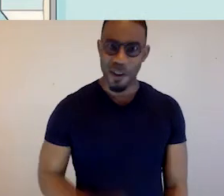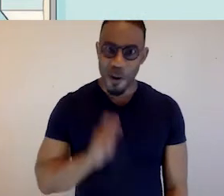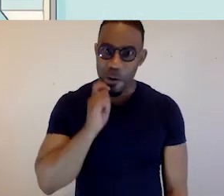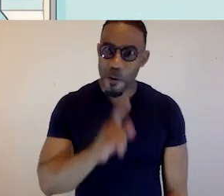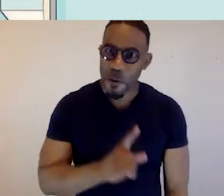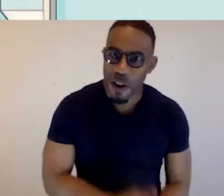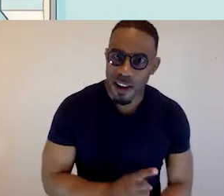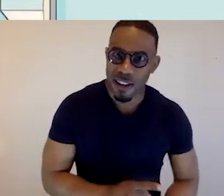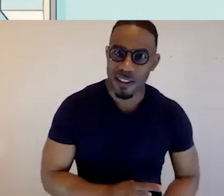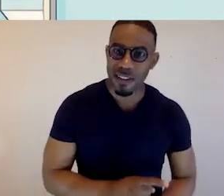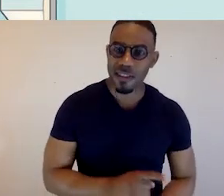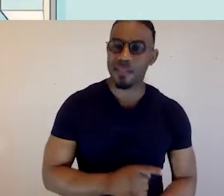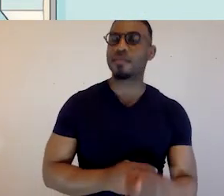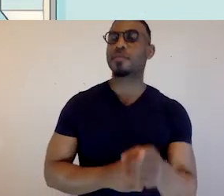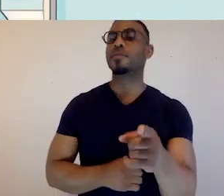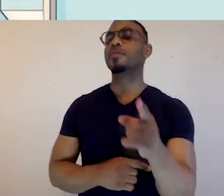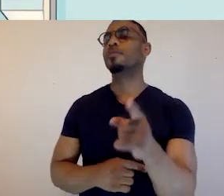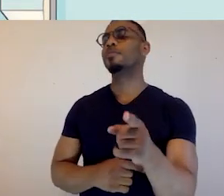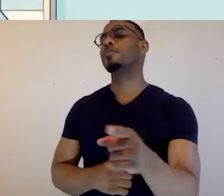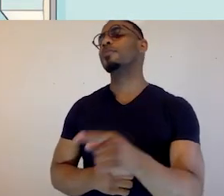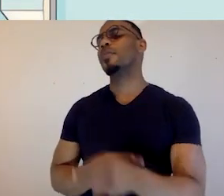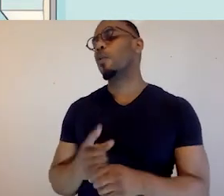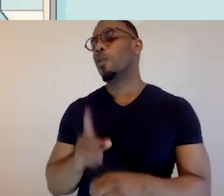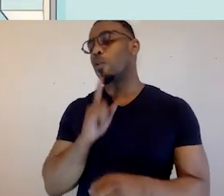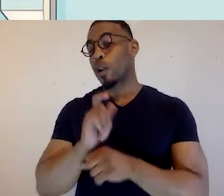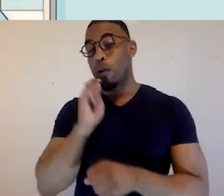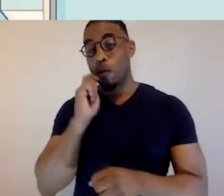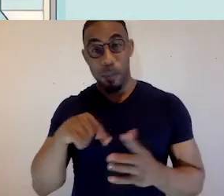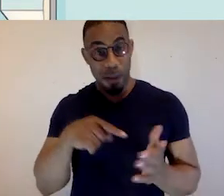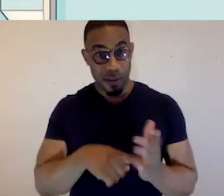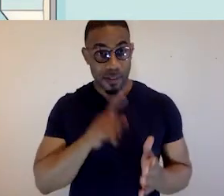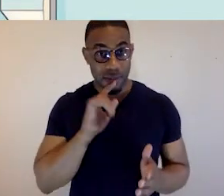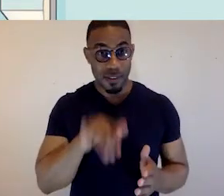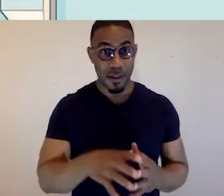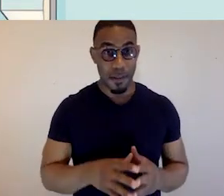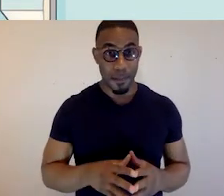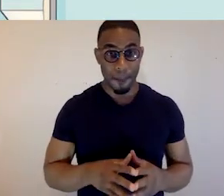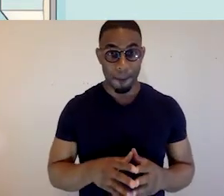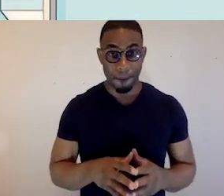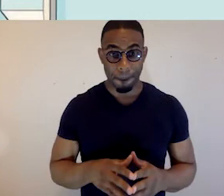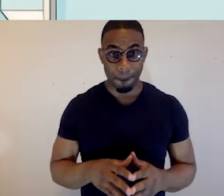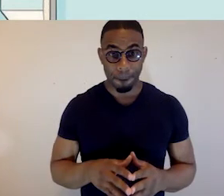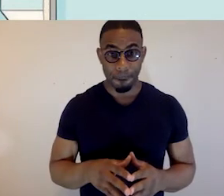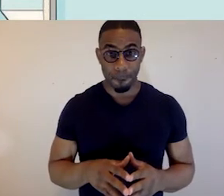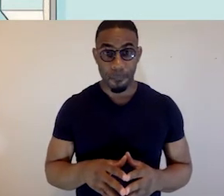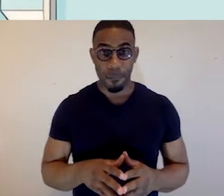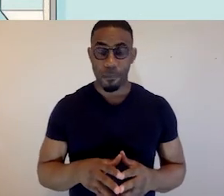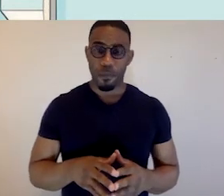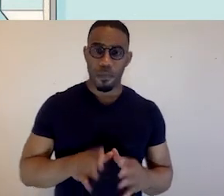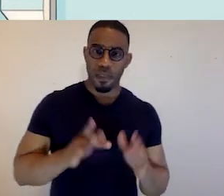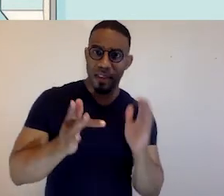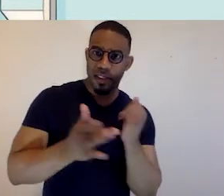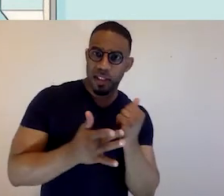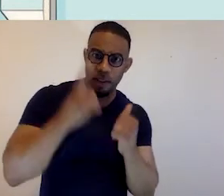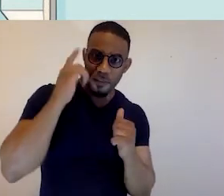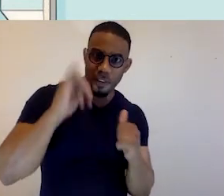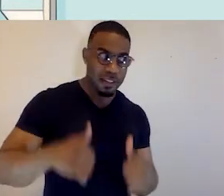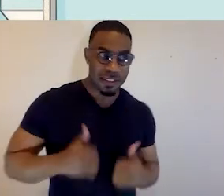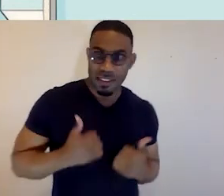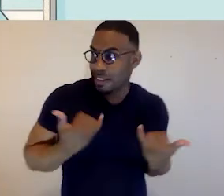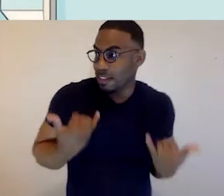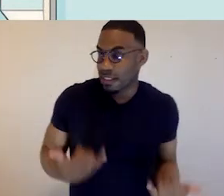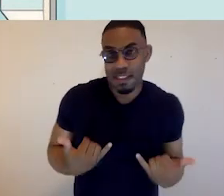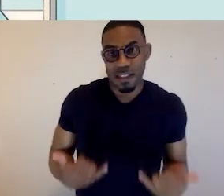right? What's really cool about this is that the technology for this exists